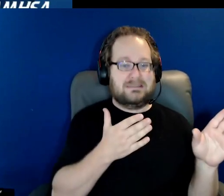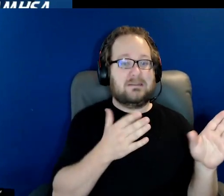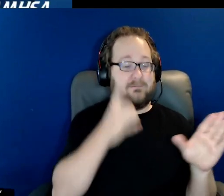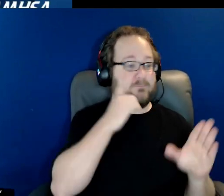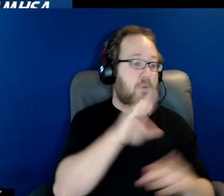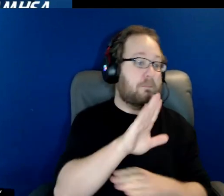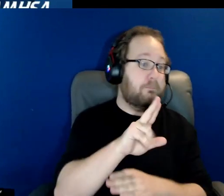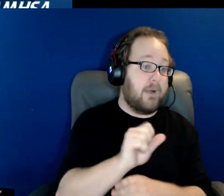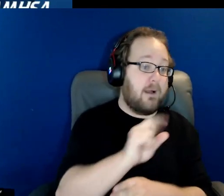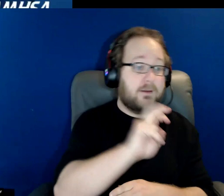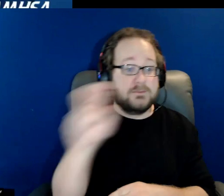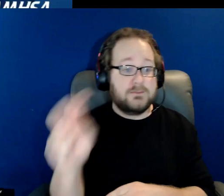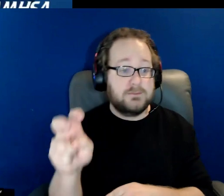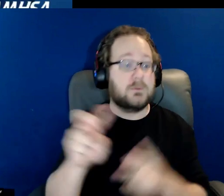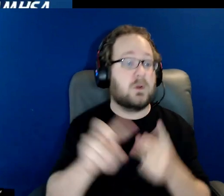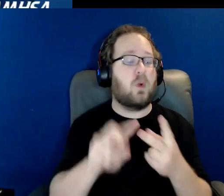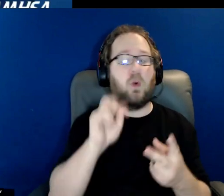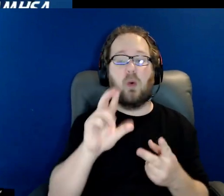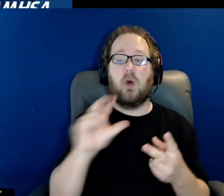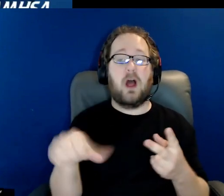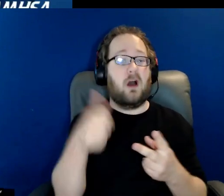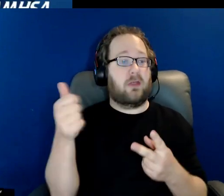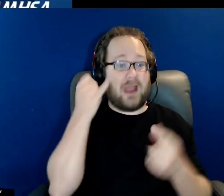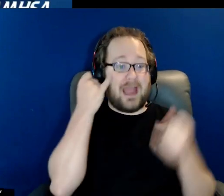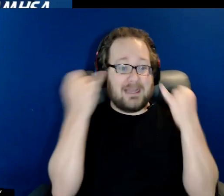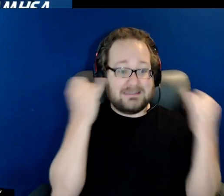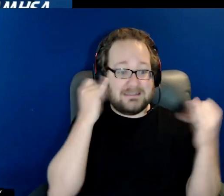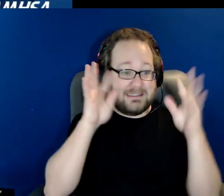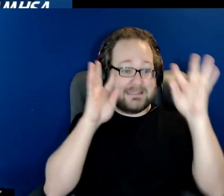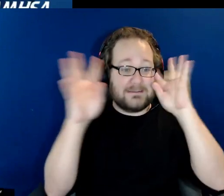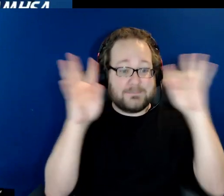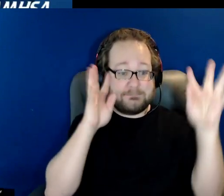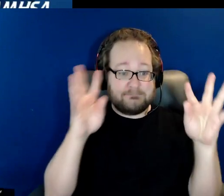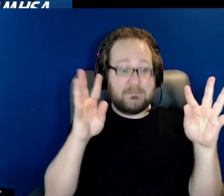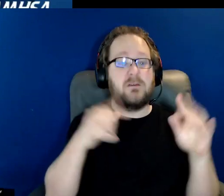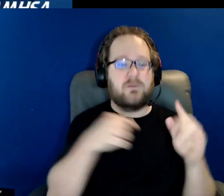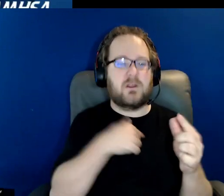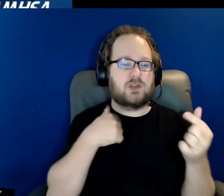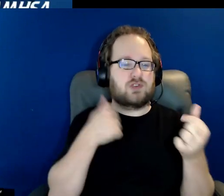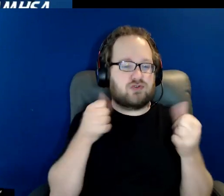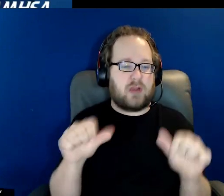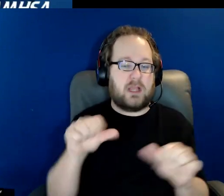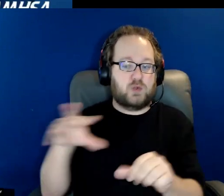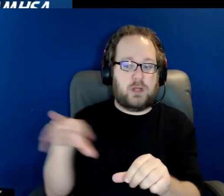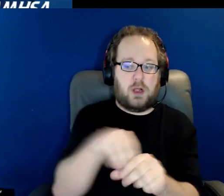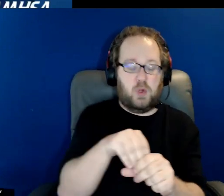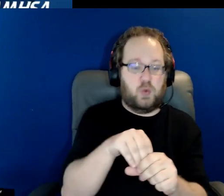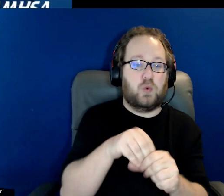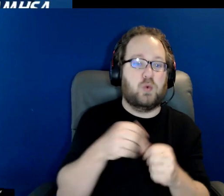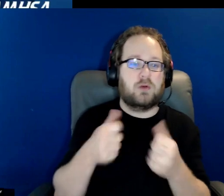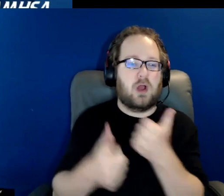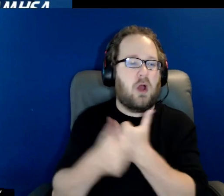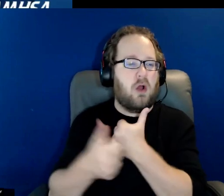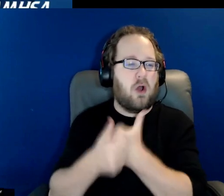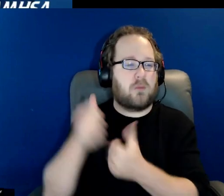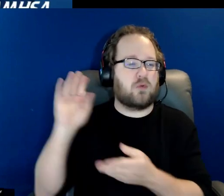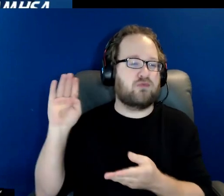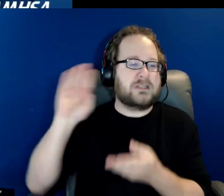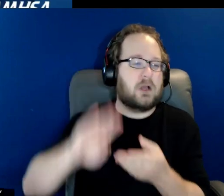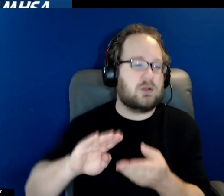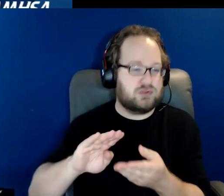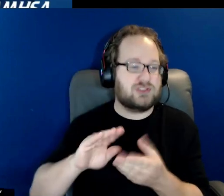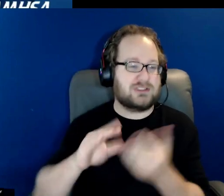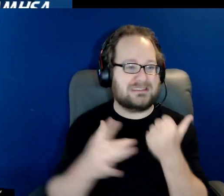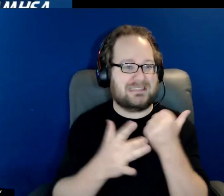in Phoenix in terms of innovation is they're bringing harm reduction techniques into their cooling centers. So we need to see